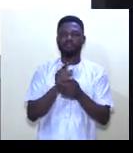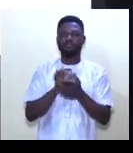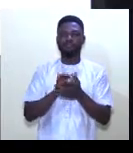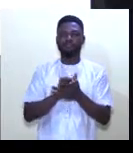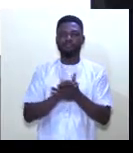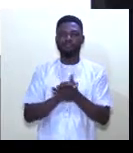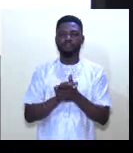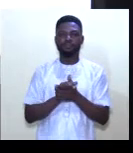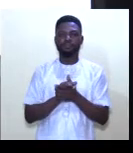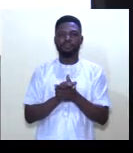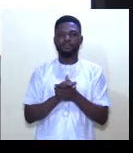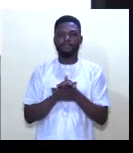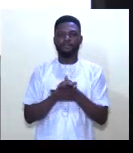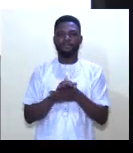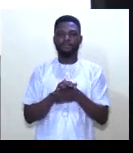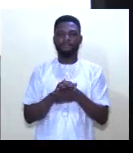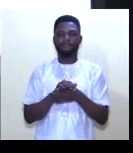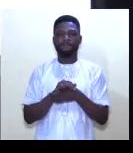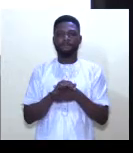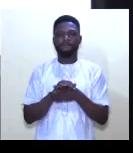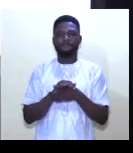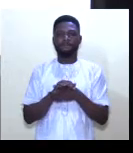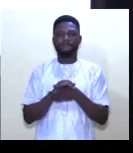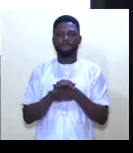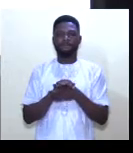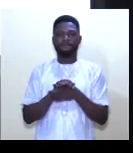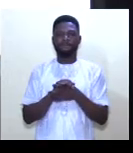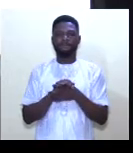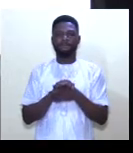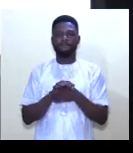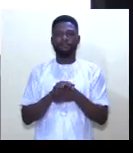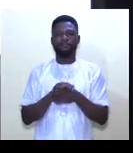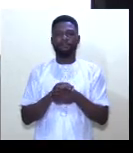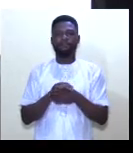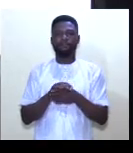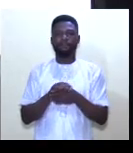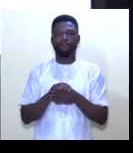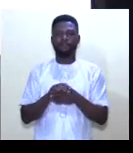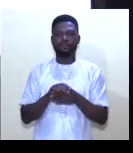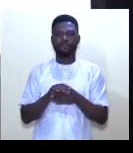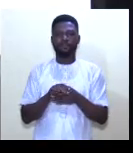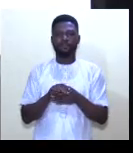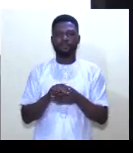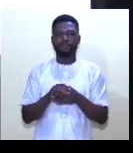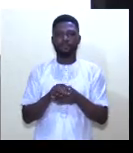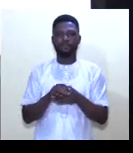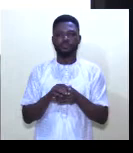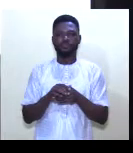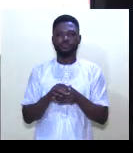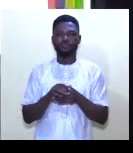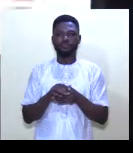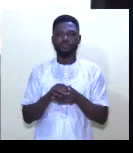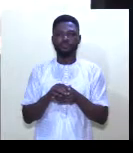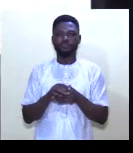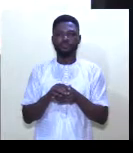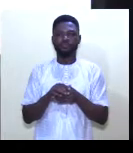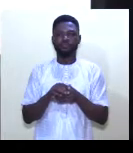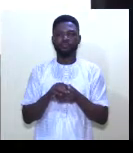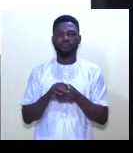friend. And that is how we got that. I believe you got that as well. So we'll move on to the next